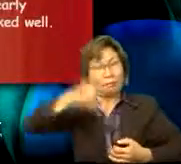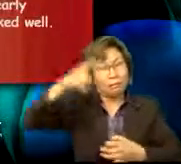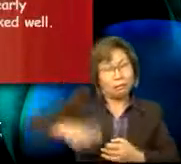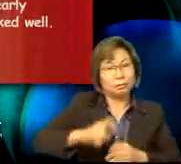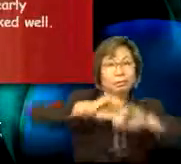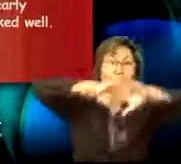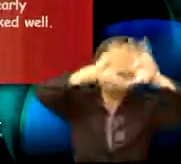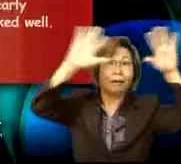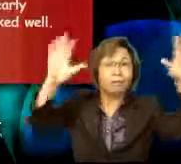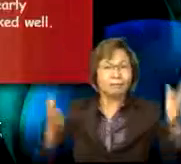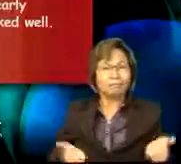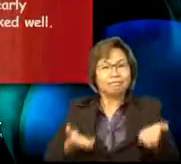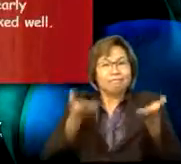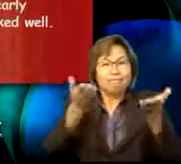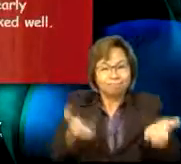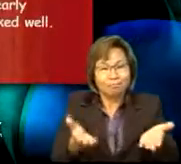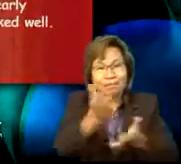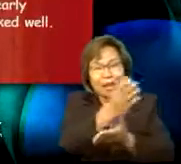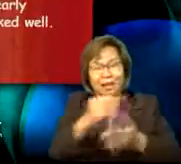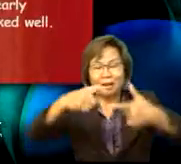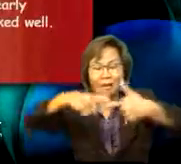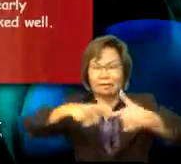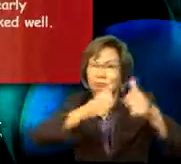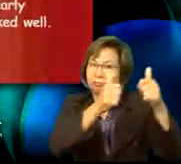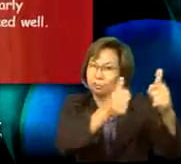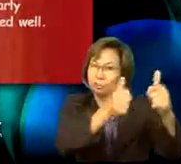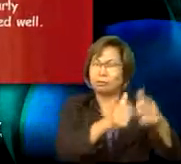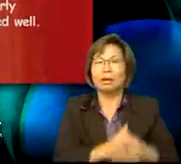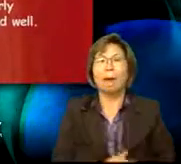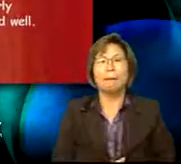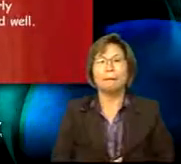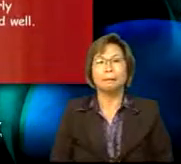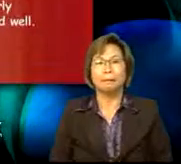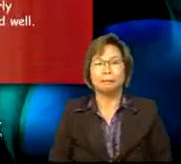Ideas must be clearly presented and linked well.